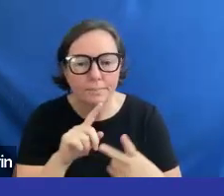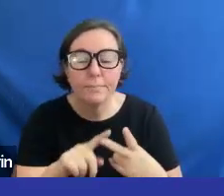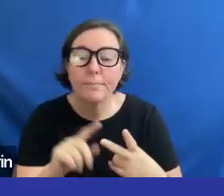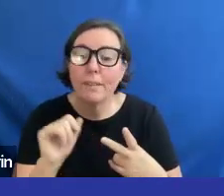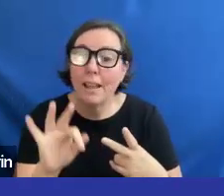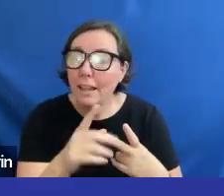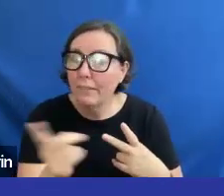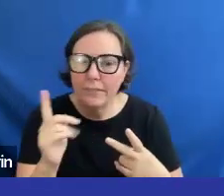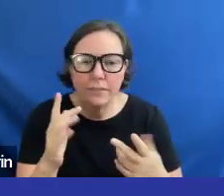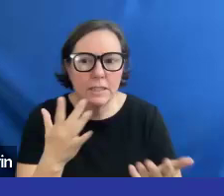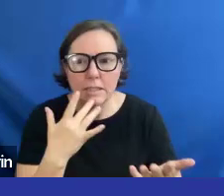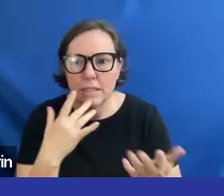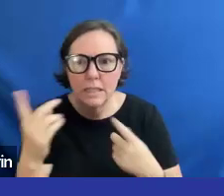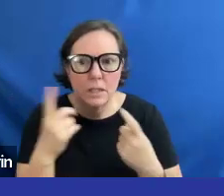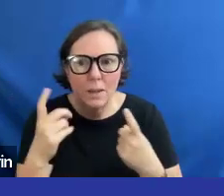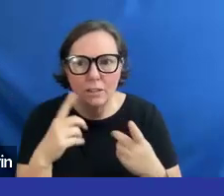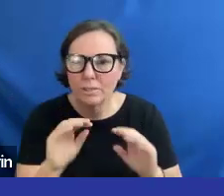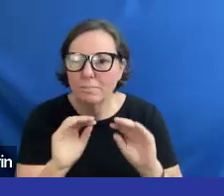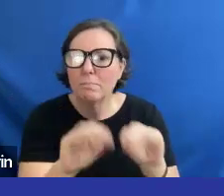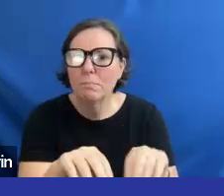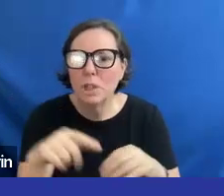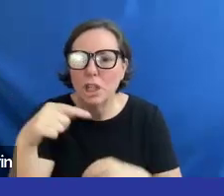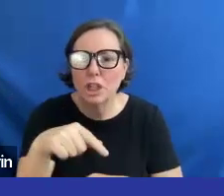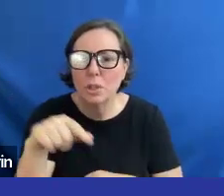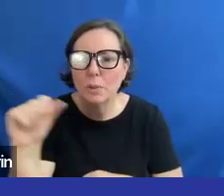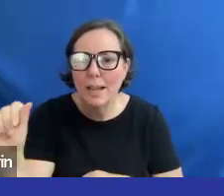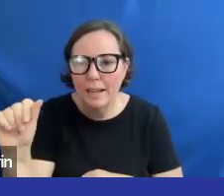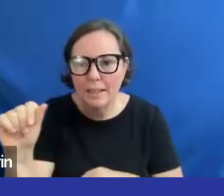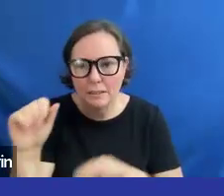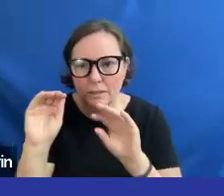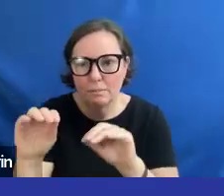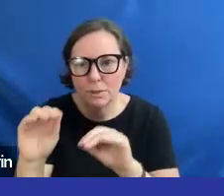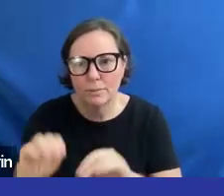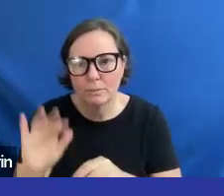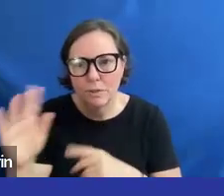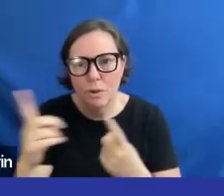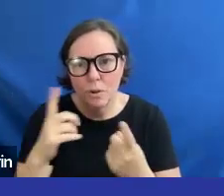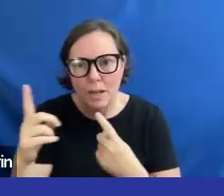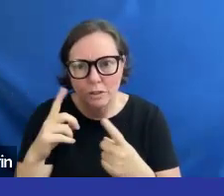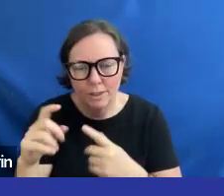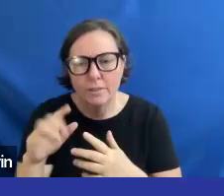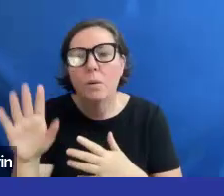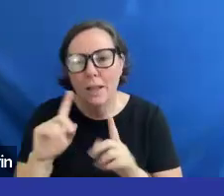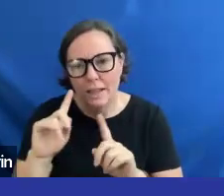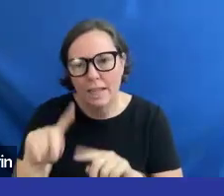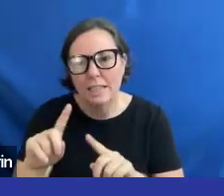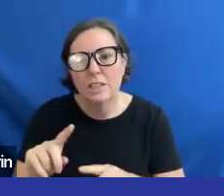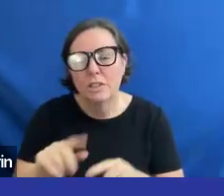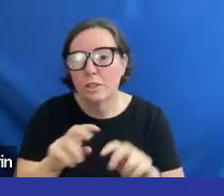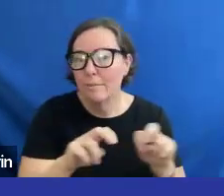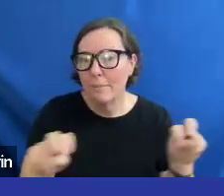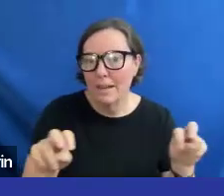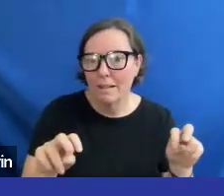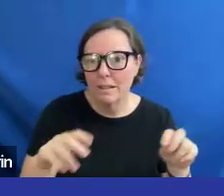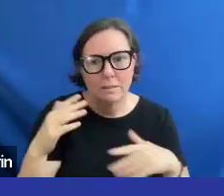If you have questions, please submit them in the Q&A section. These questions will be answered by the panelists